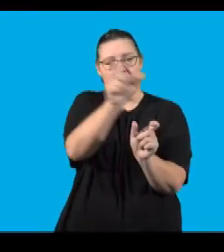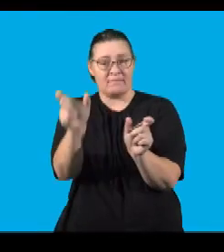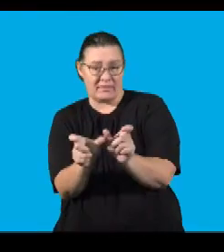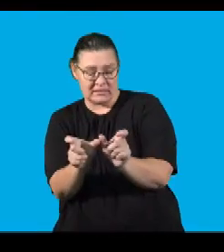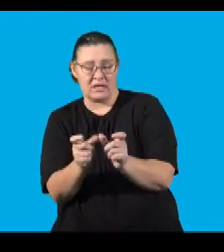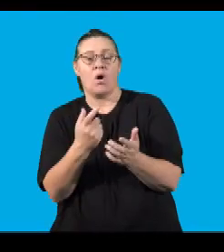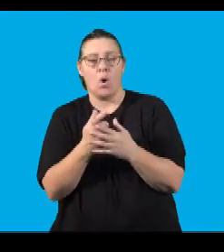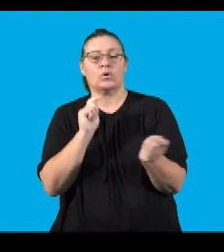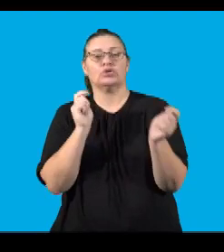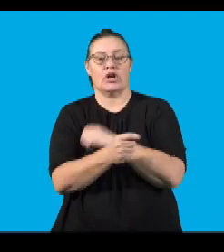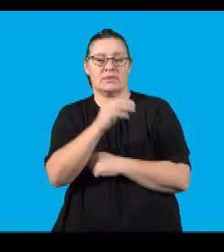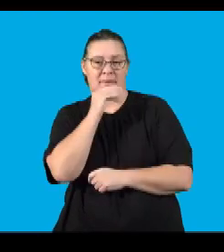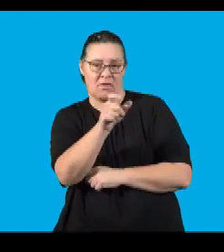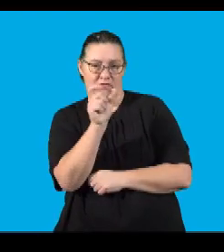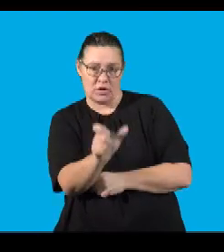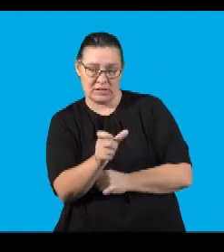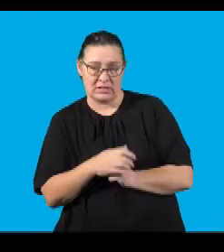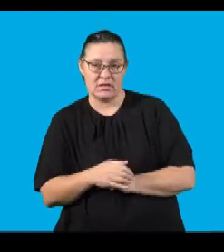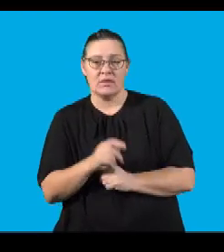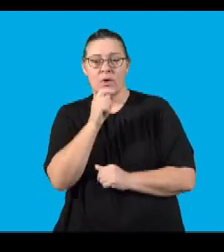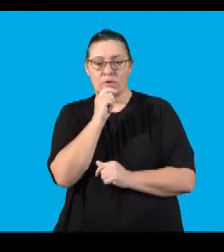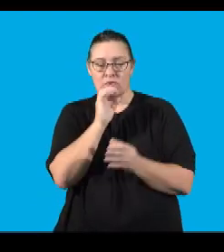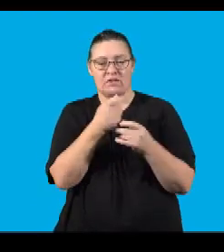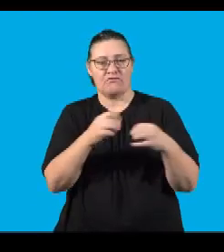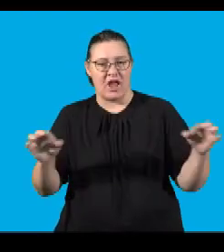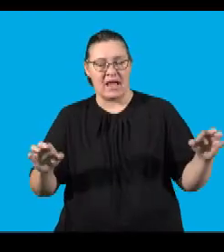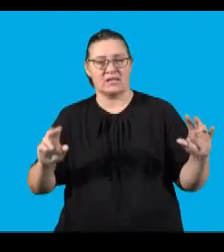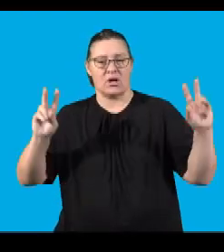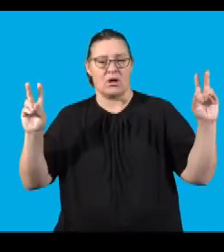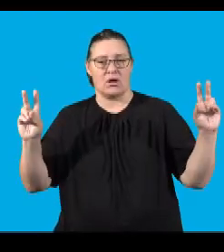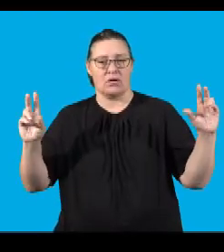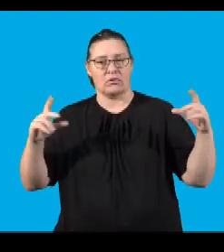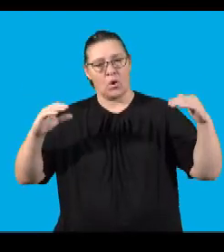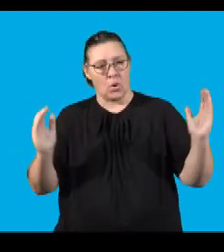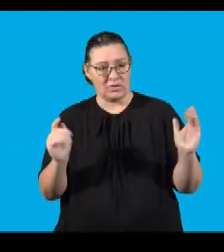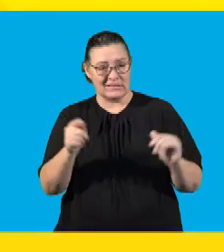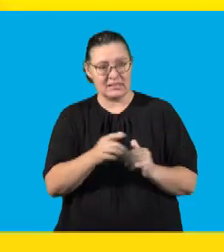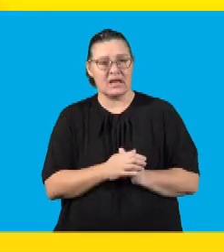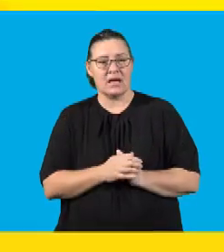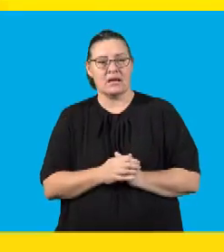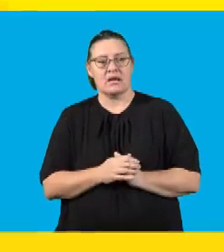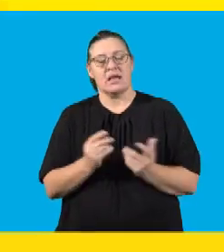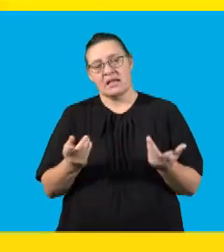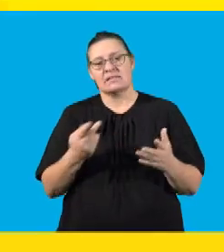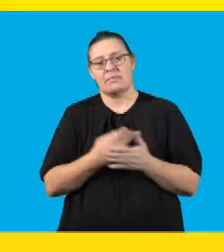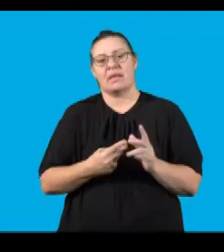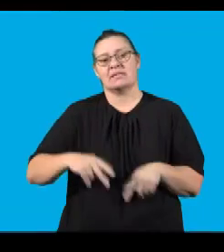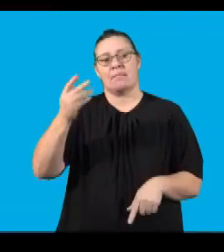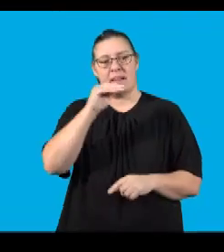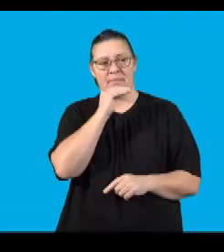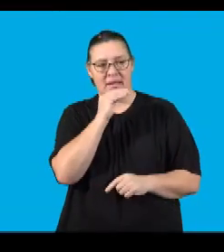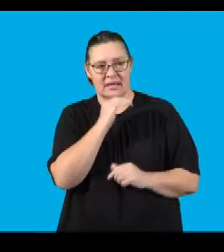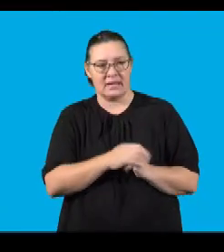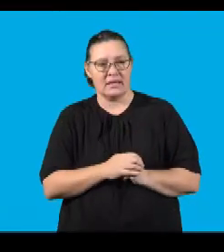or to change a word meaning. The use of phrases and clauses. Ambiguity, of course, something with a double meaning.